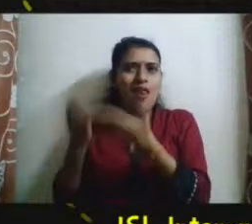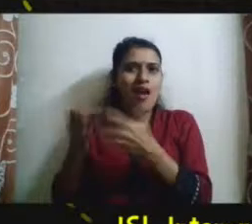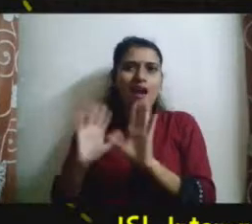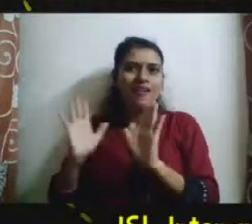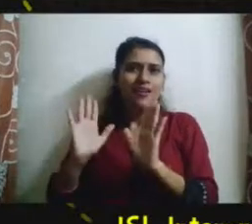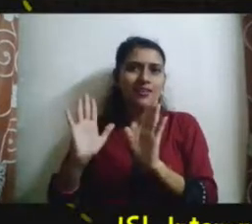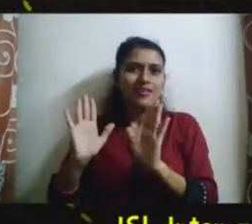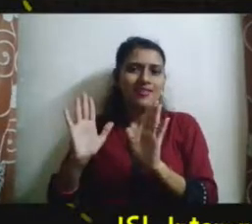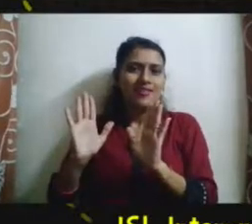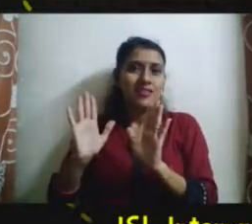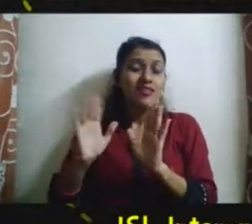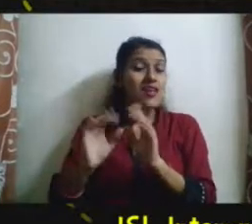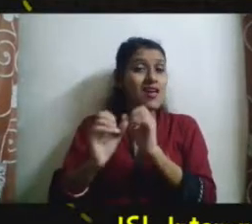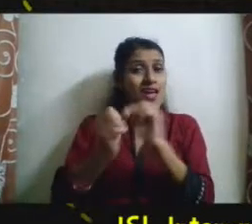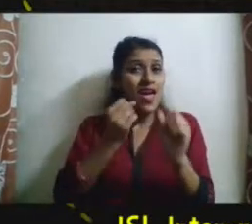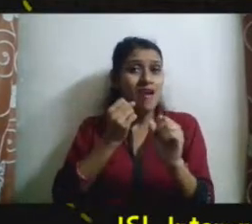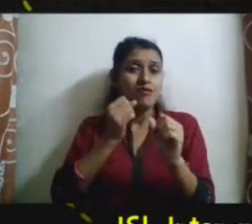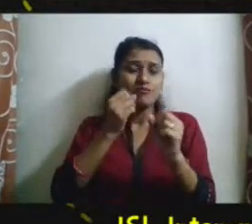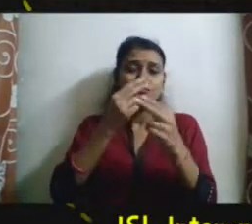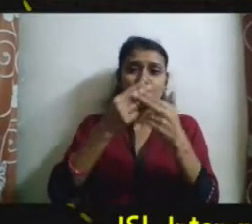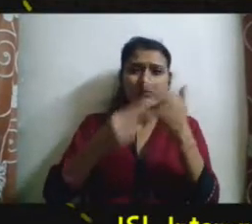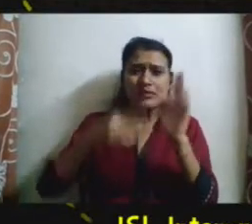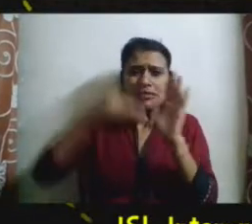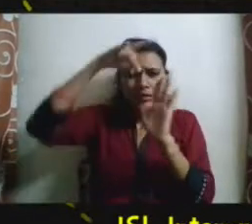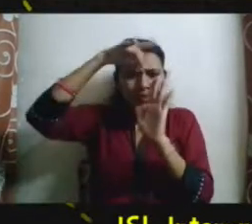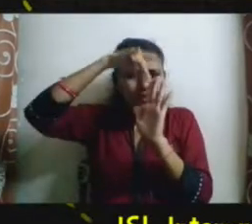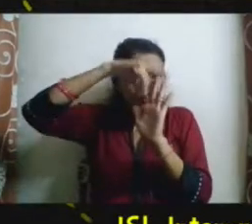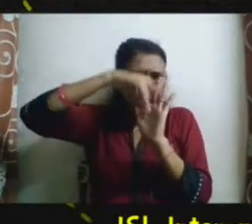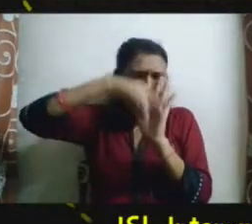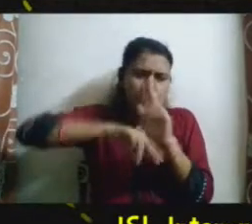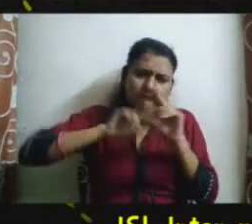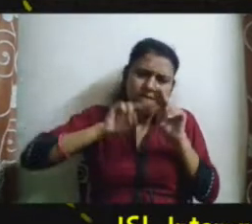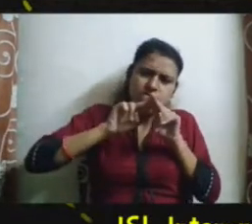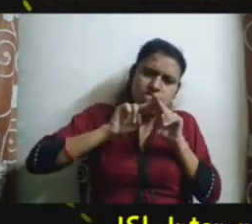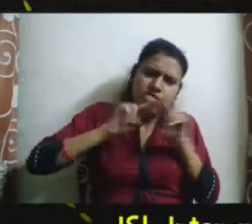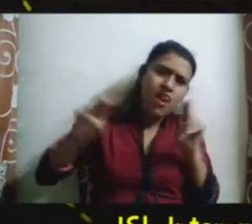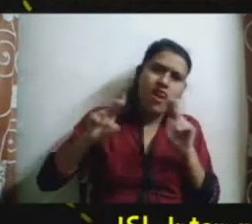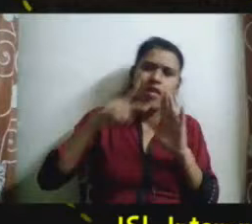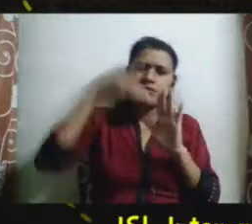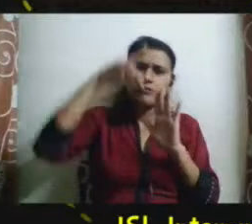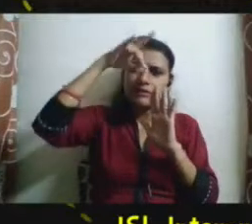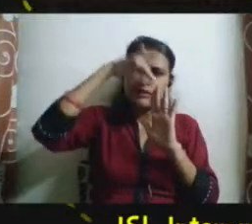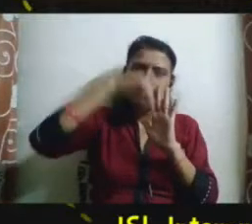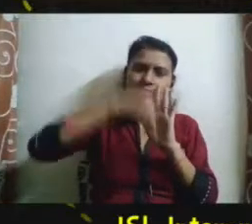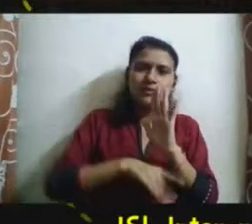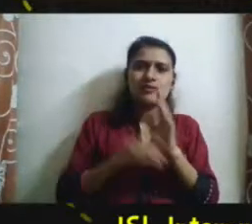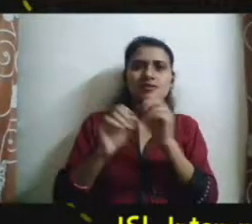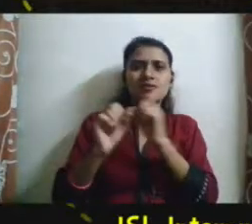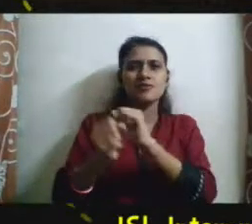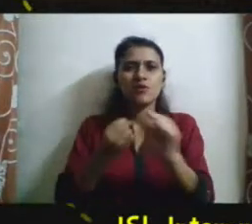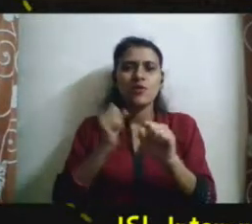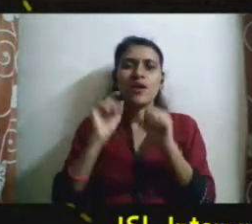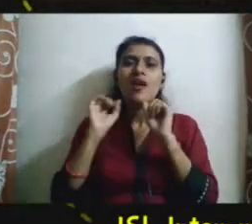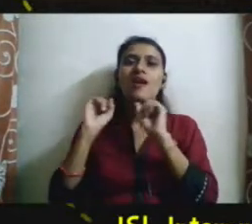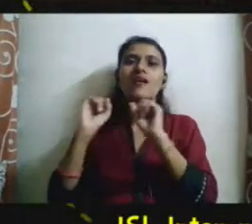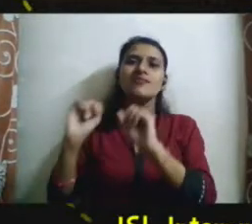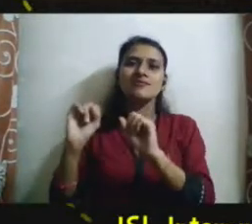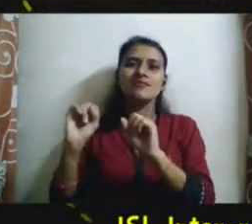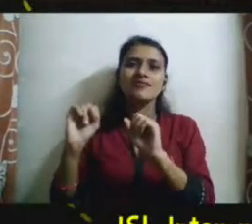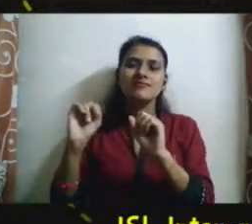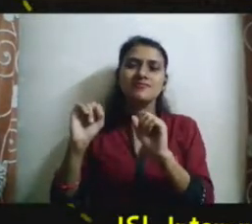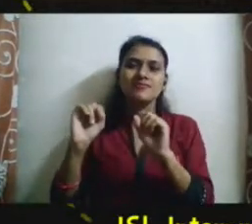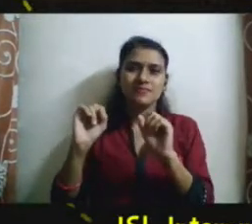mean, these can be deeply profound as well. So I think, yes, that there is